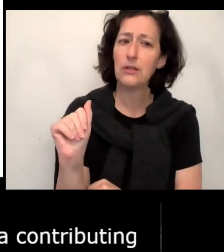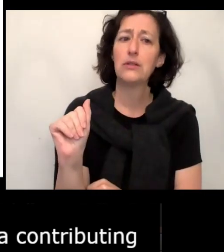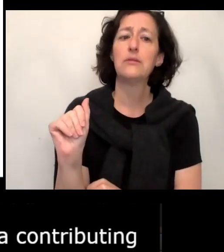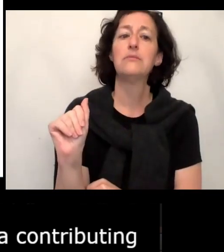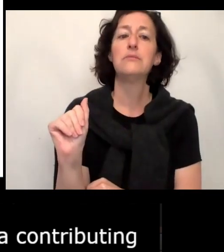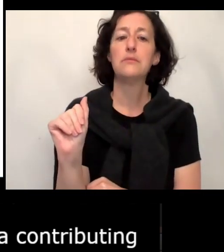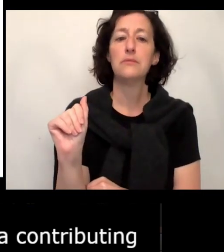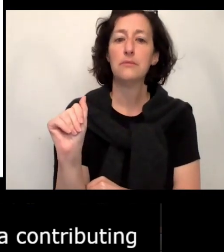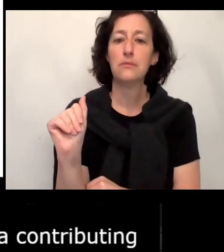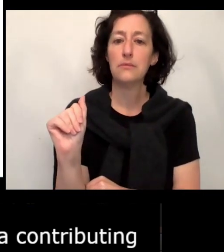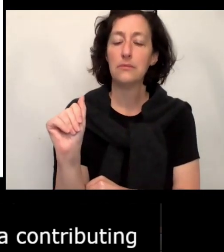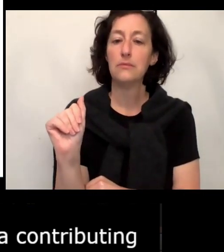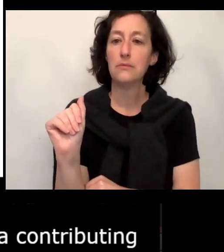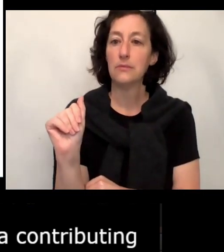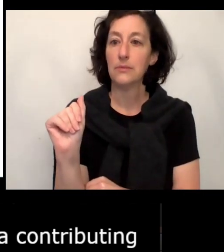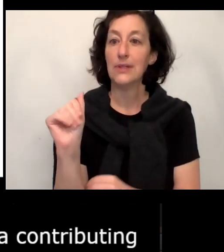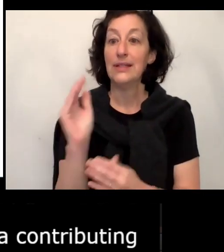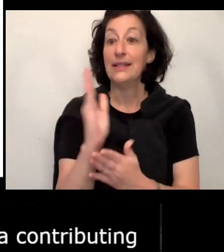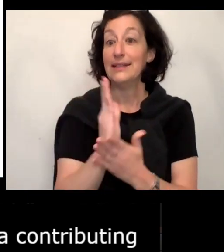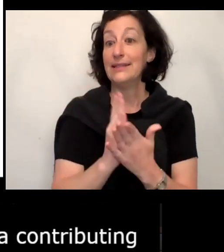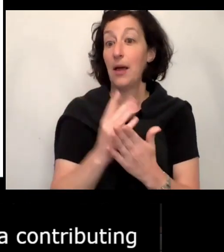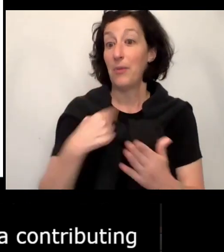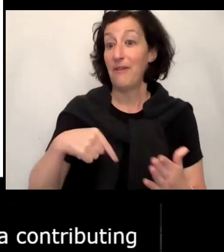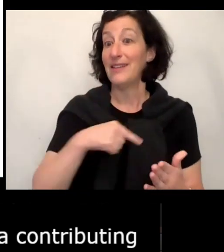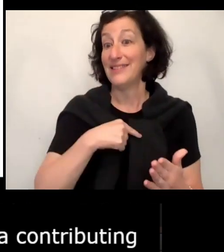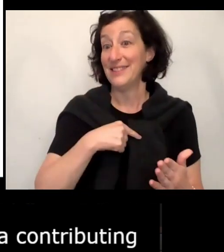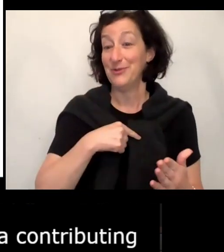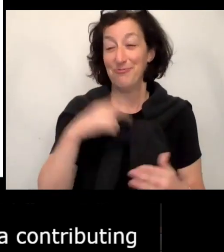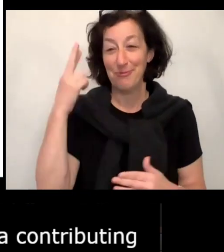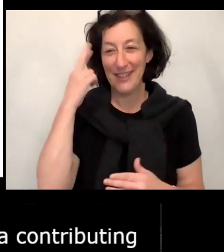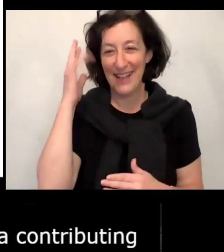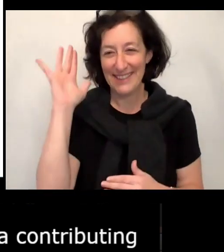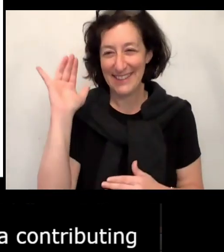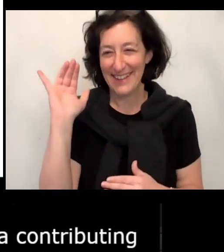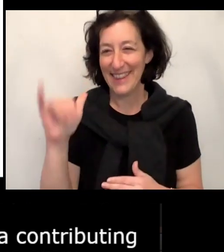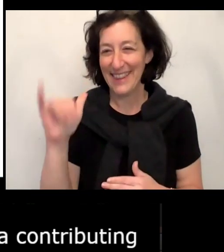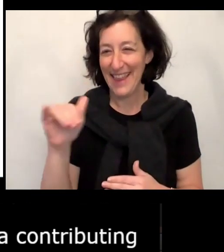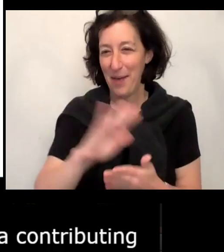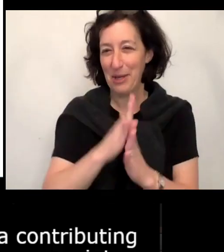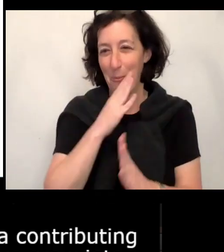as some of us grow into it.